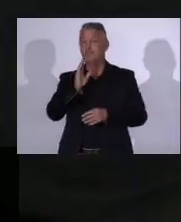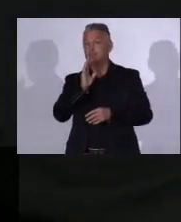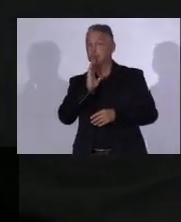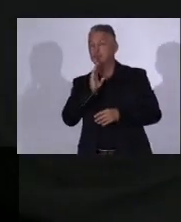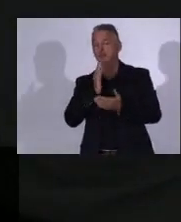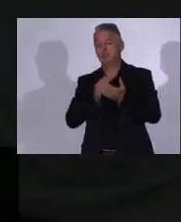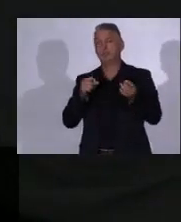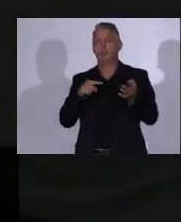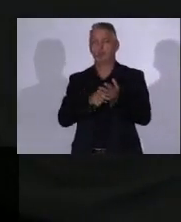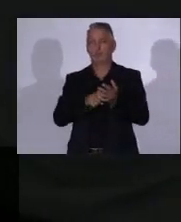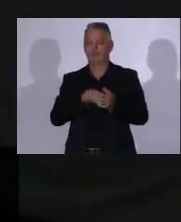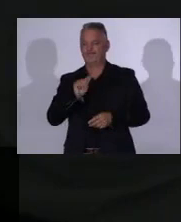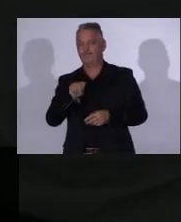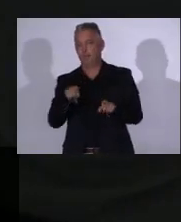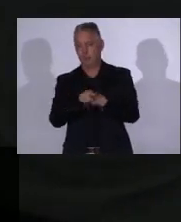importance.